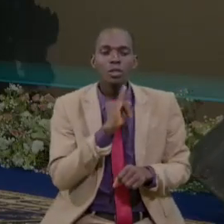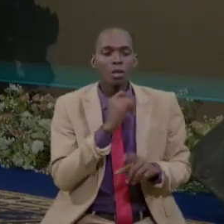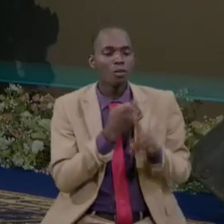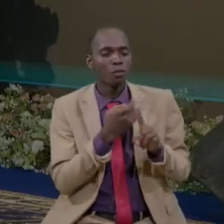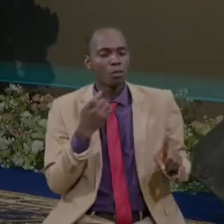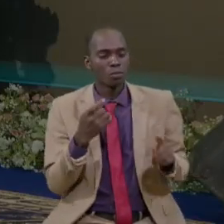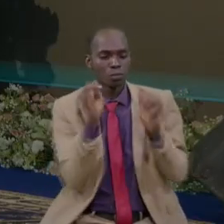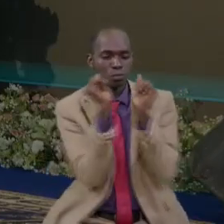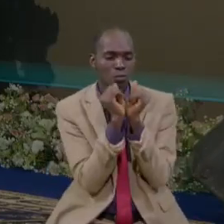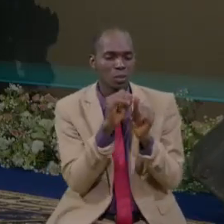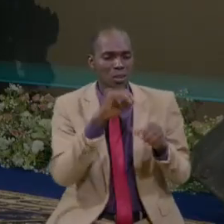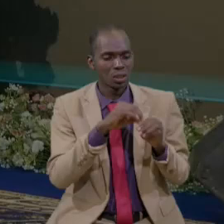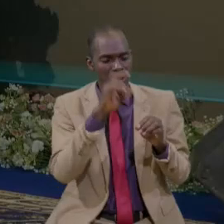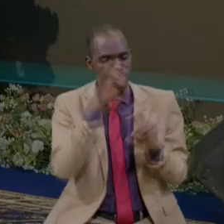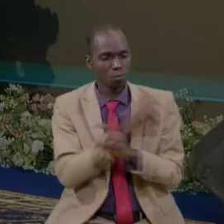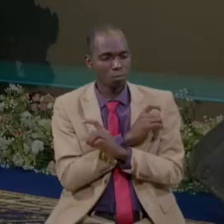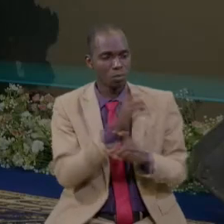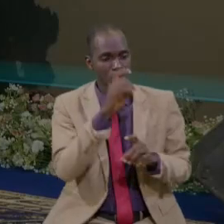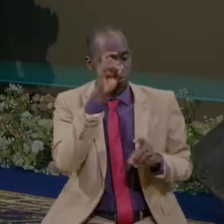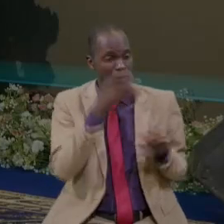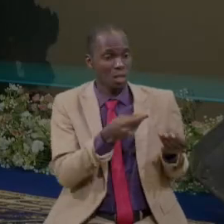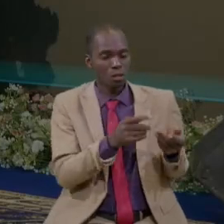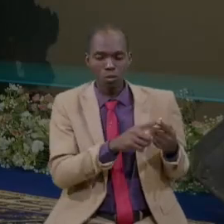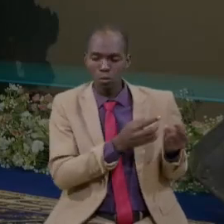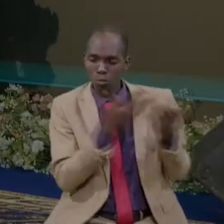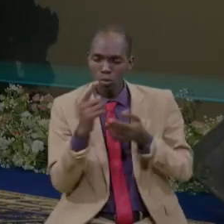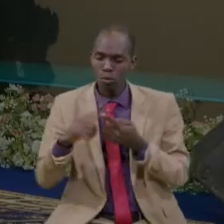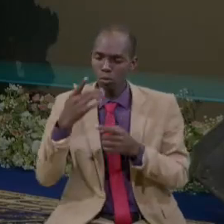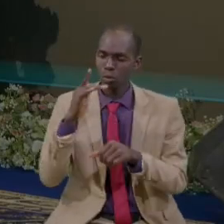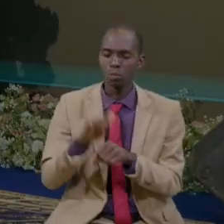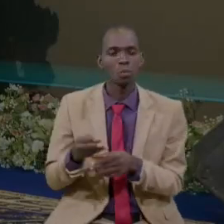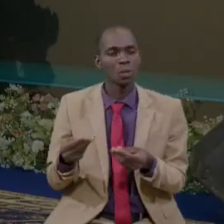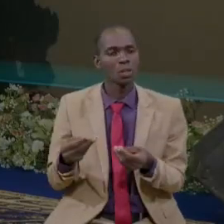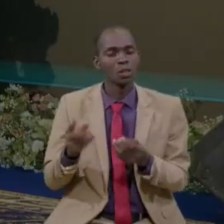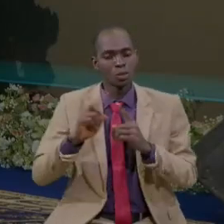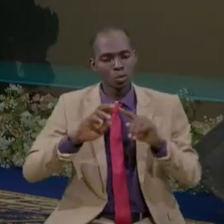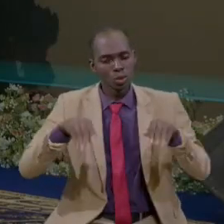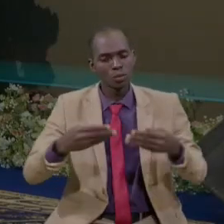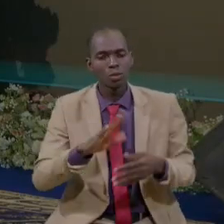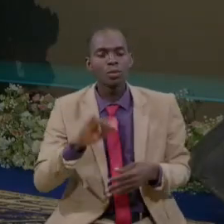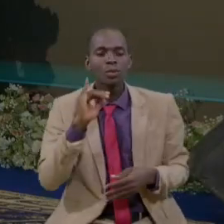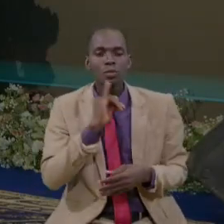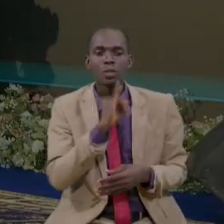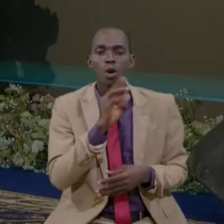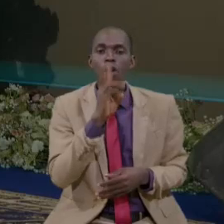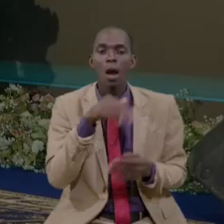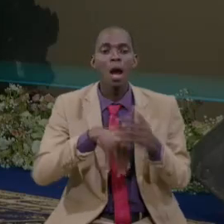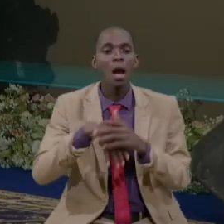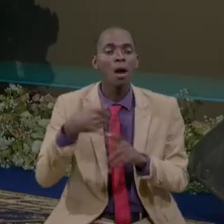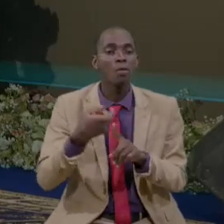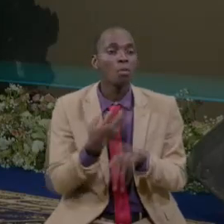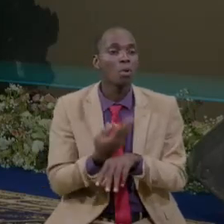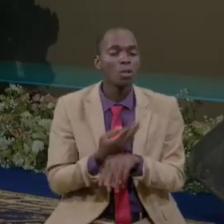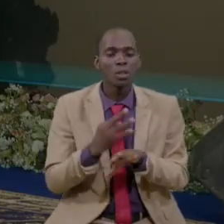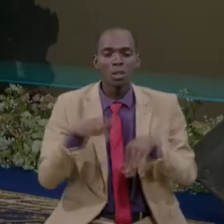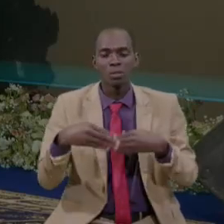Get them water out of the rock. Get them manna from heaven. That's not your anointing in the New Testament.